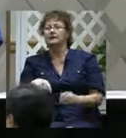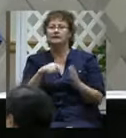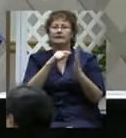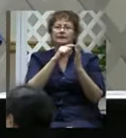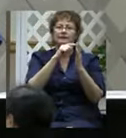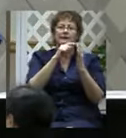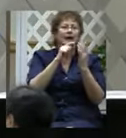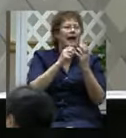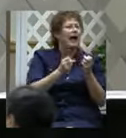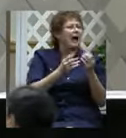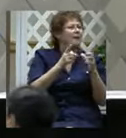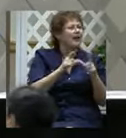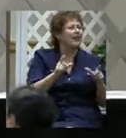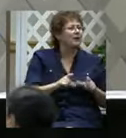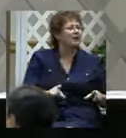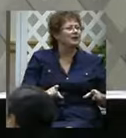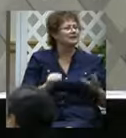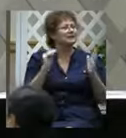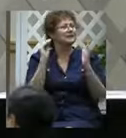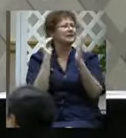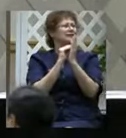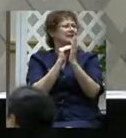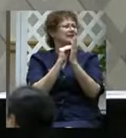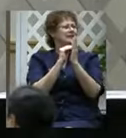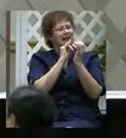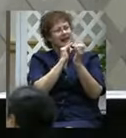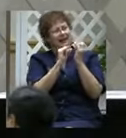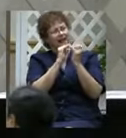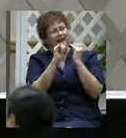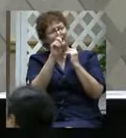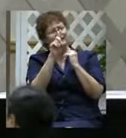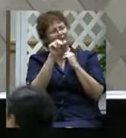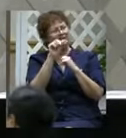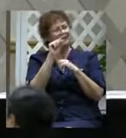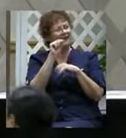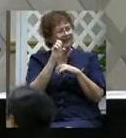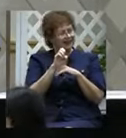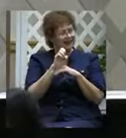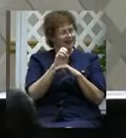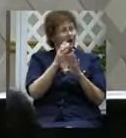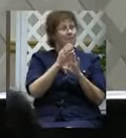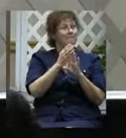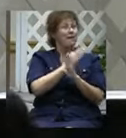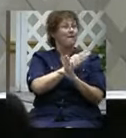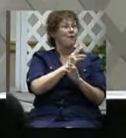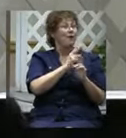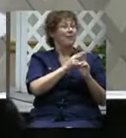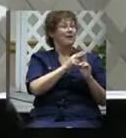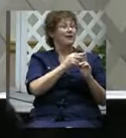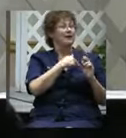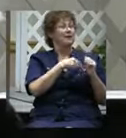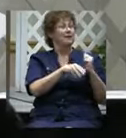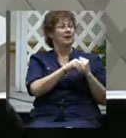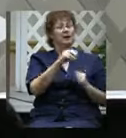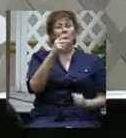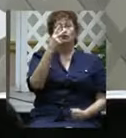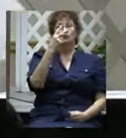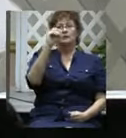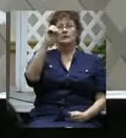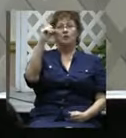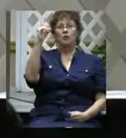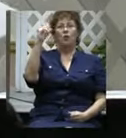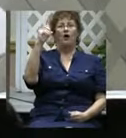was done, which is why there's a date at the end of the file name. Before the file name, I added 201 as a project number.